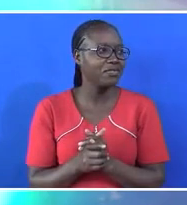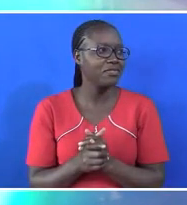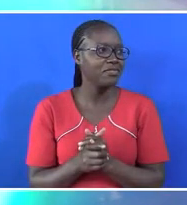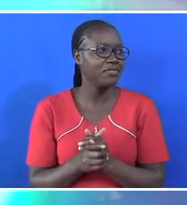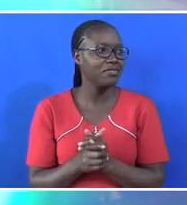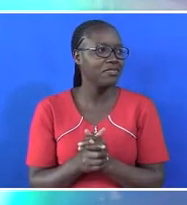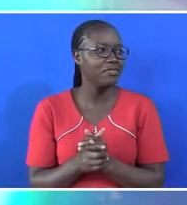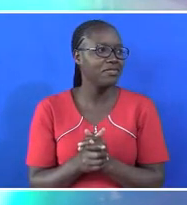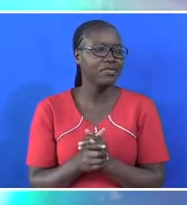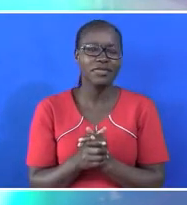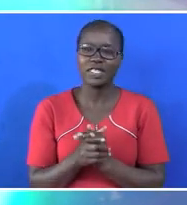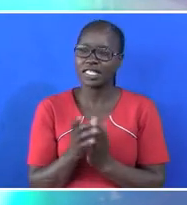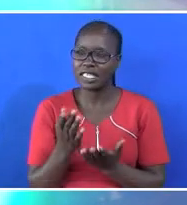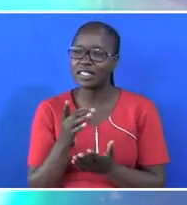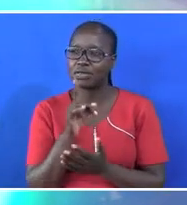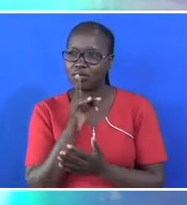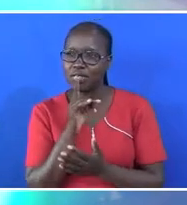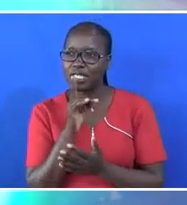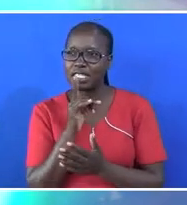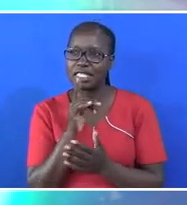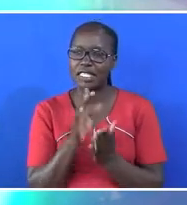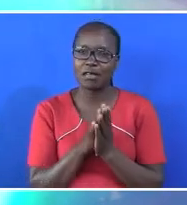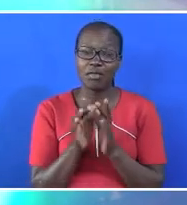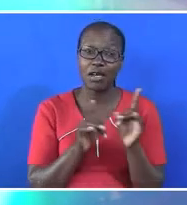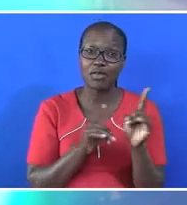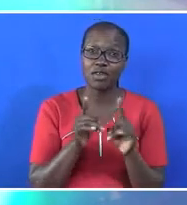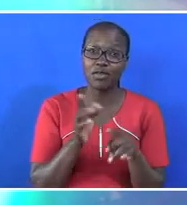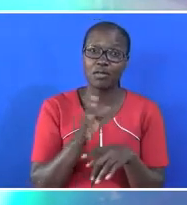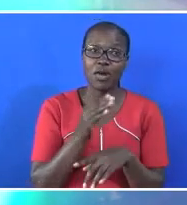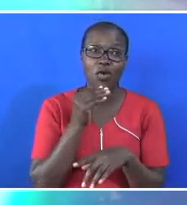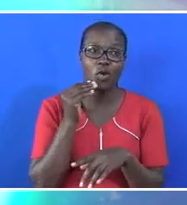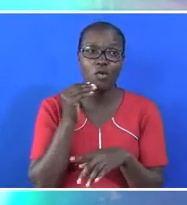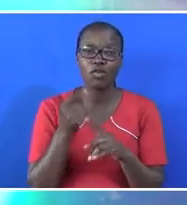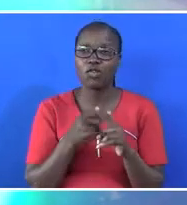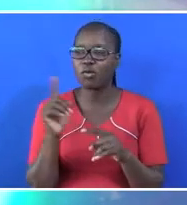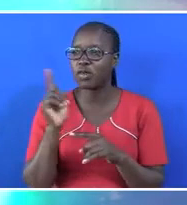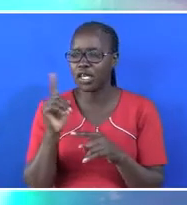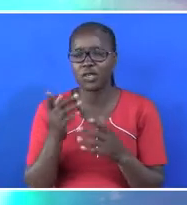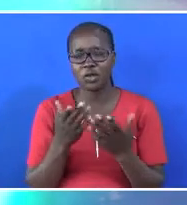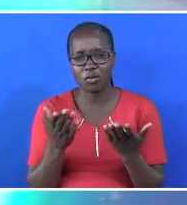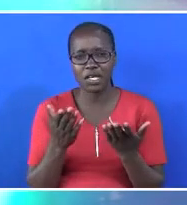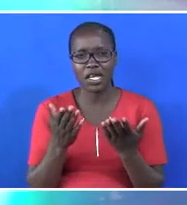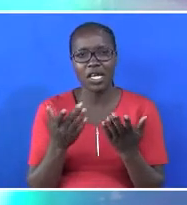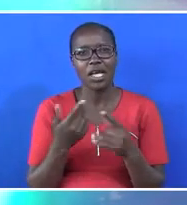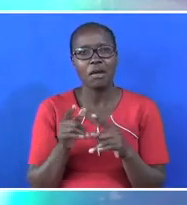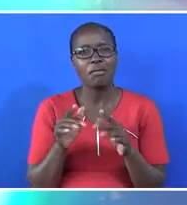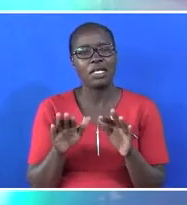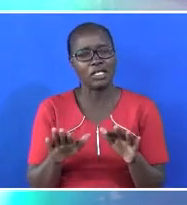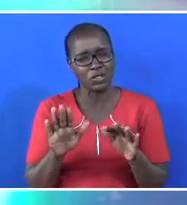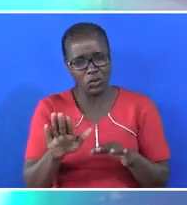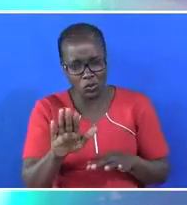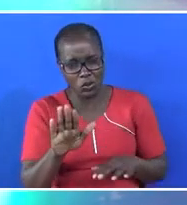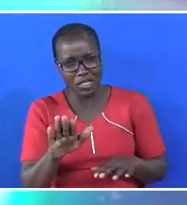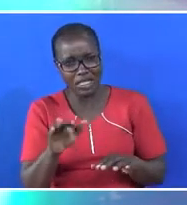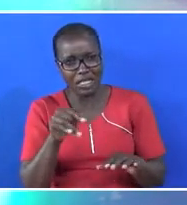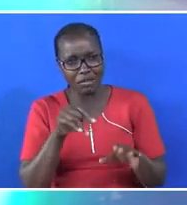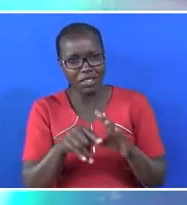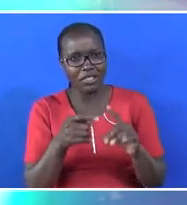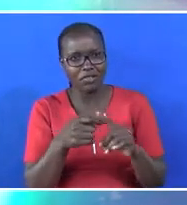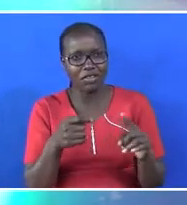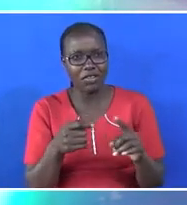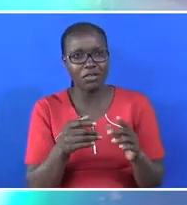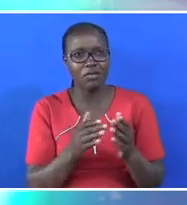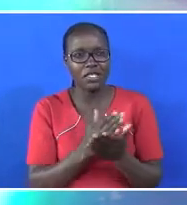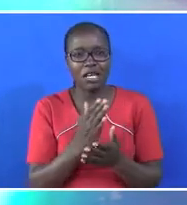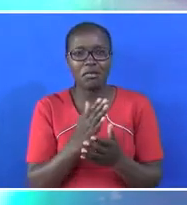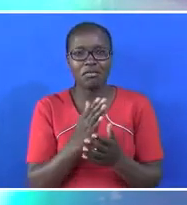It's just quiet when I'm traveling going home from Nairobi, but wait until I'm jetting in from some